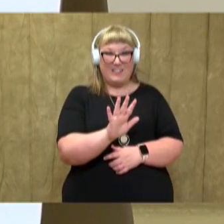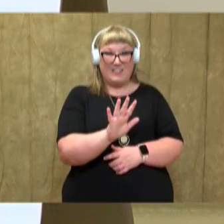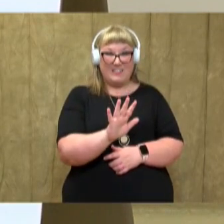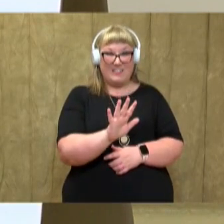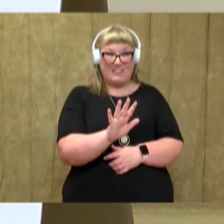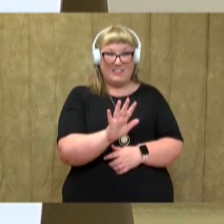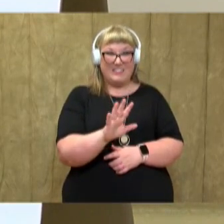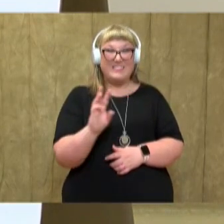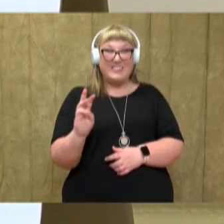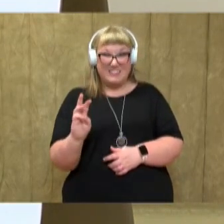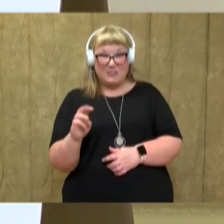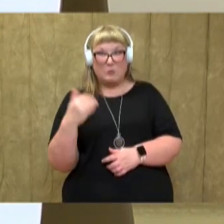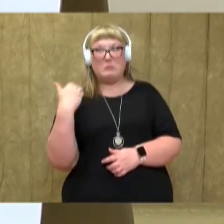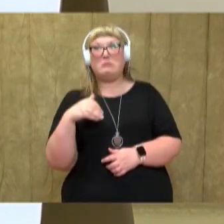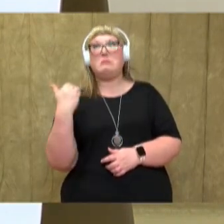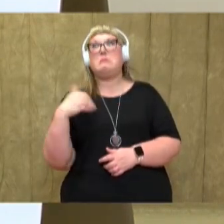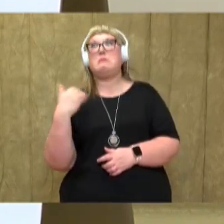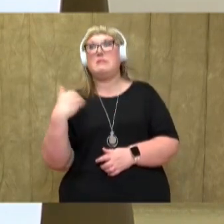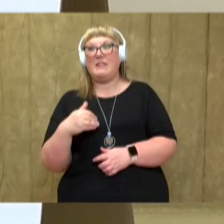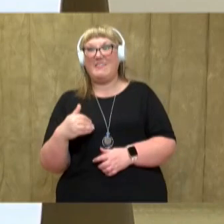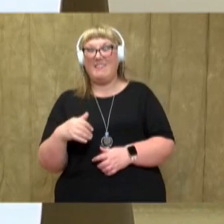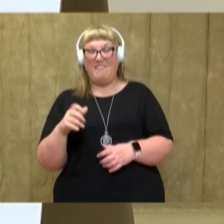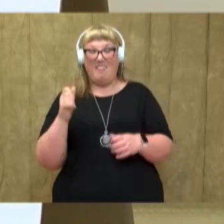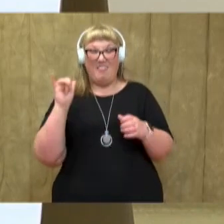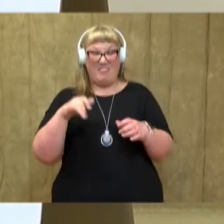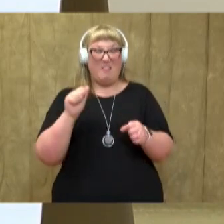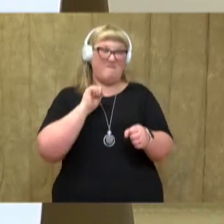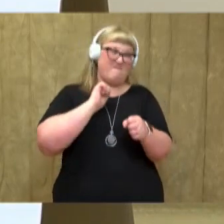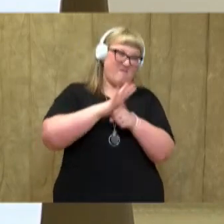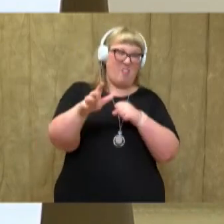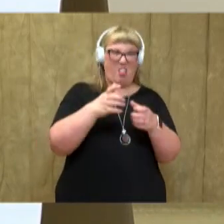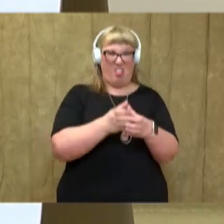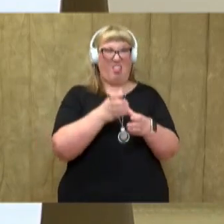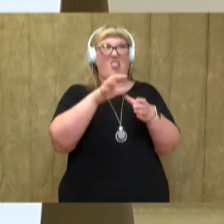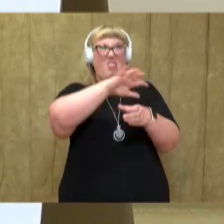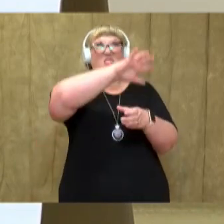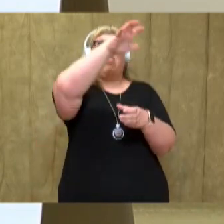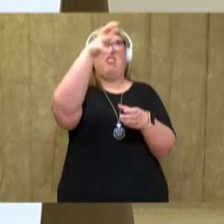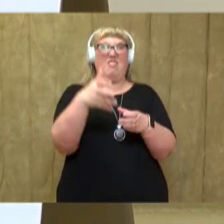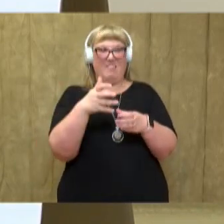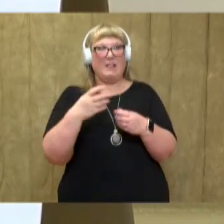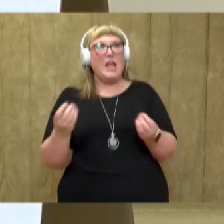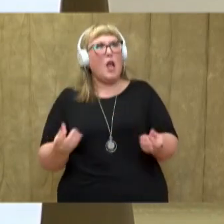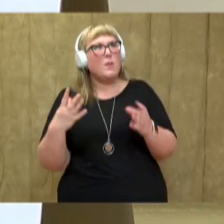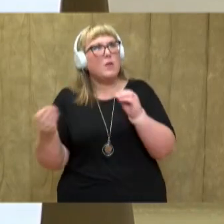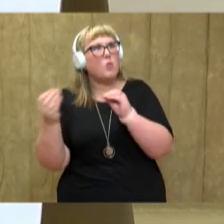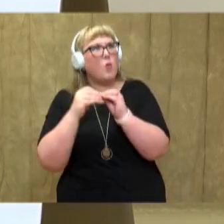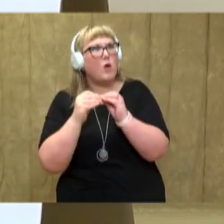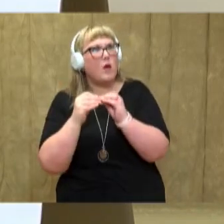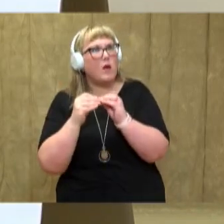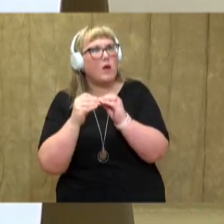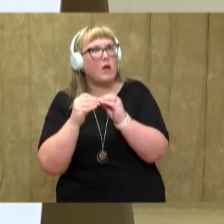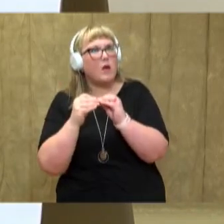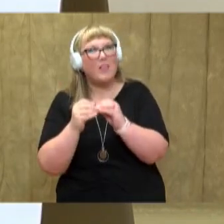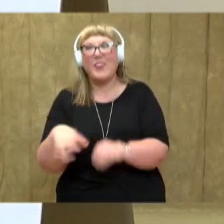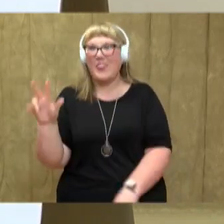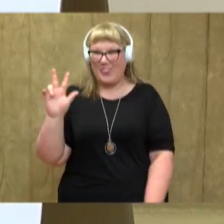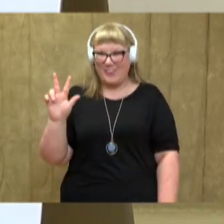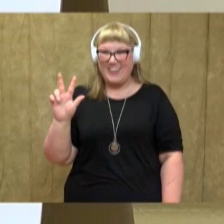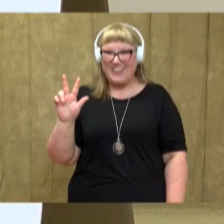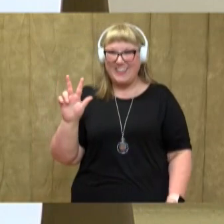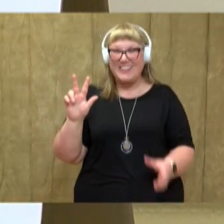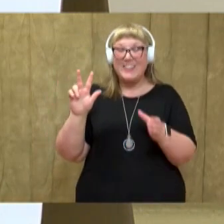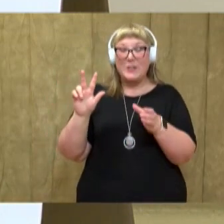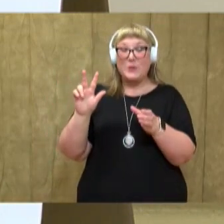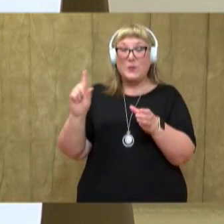5, 6. That's a full ice cream cone. How many more do we need to draw? 3 more. You